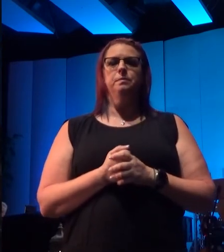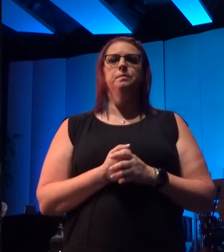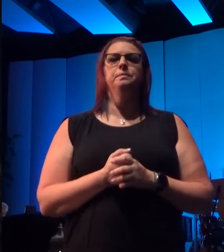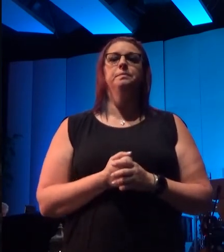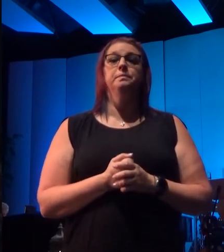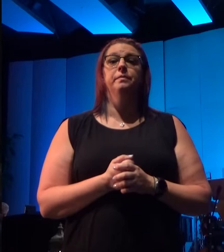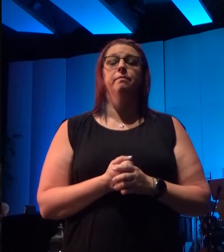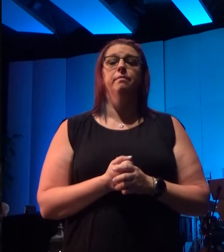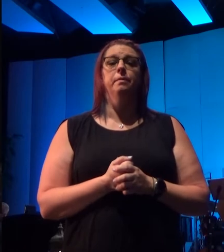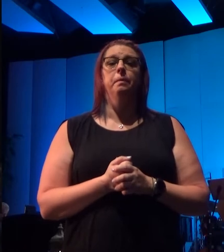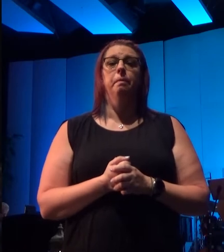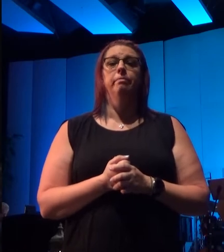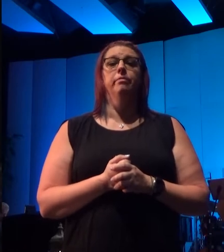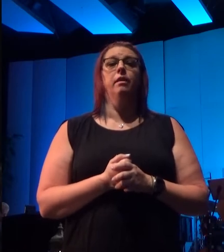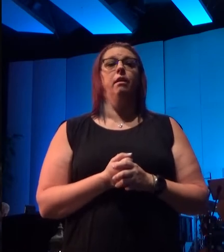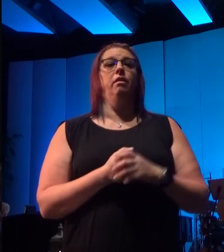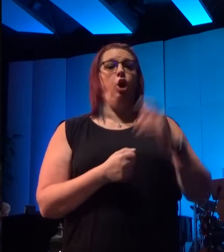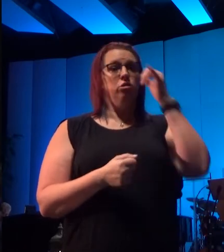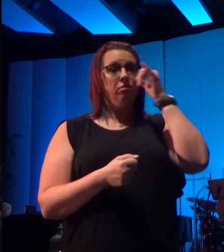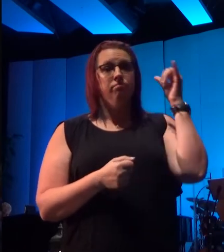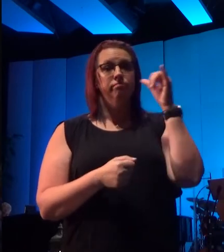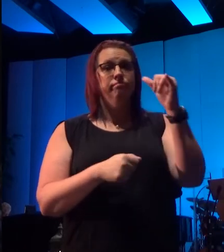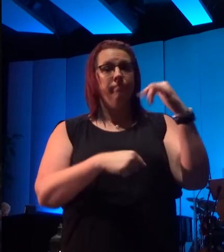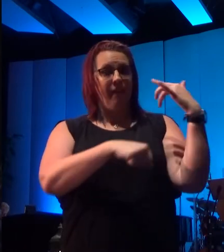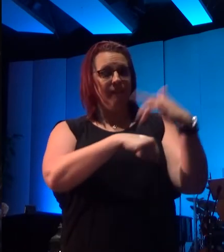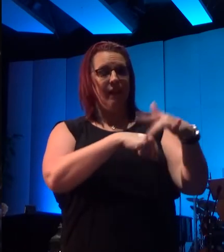There is an ever-available good,